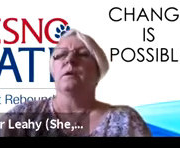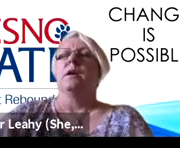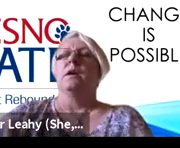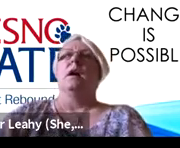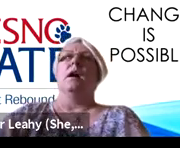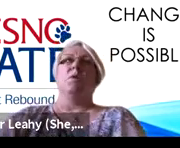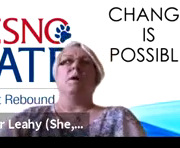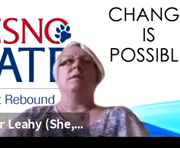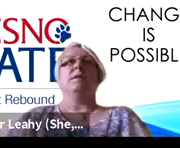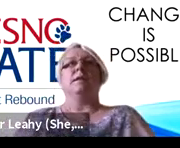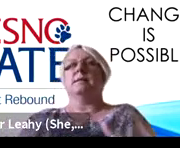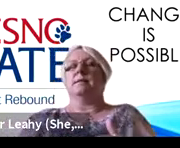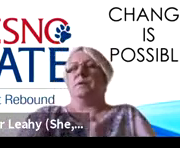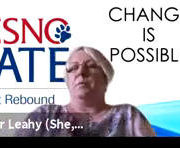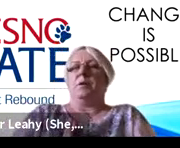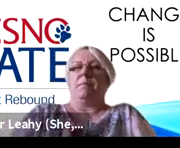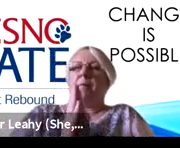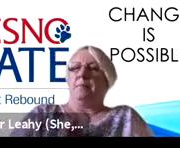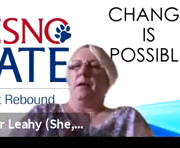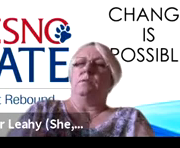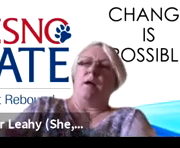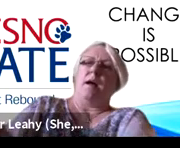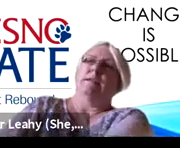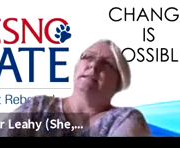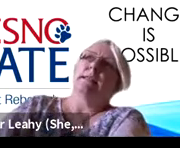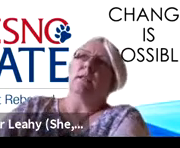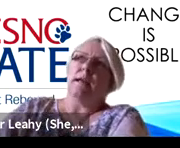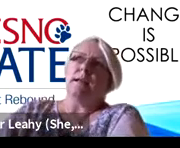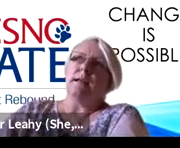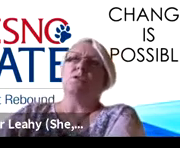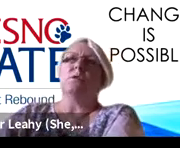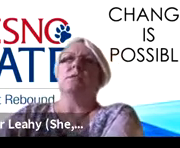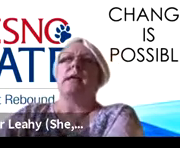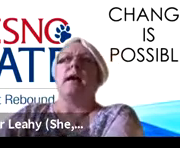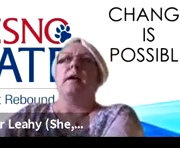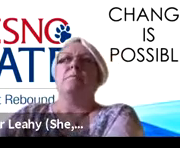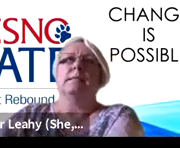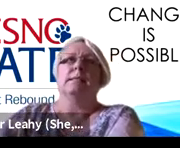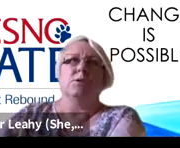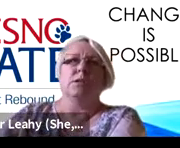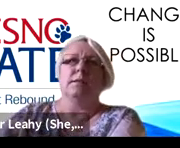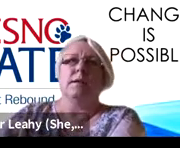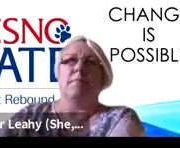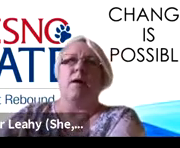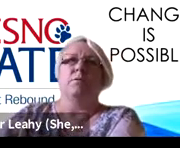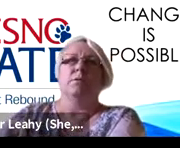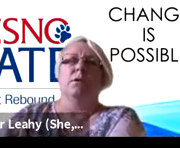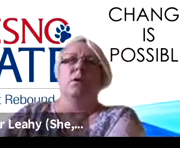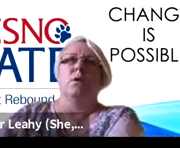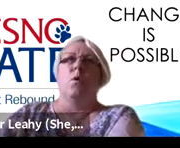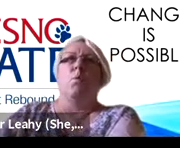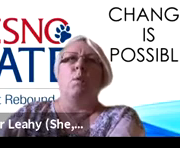issue. One of the things that's really important about the pipeline as well is that a lot of times students have misconceptions